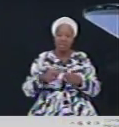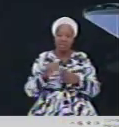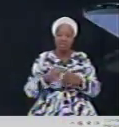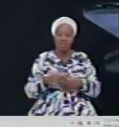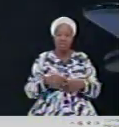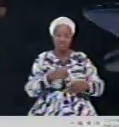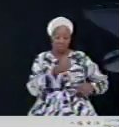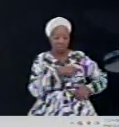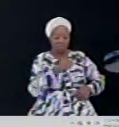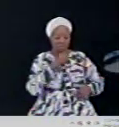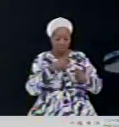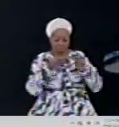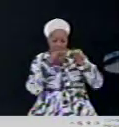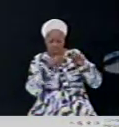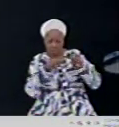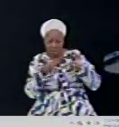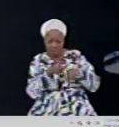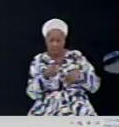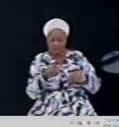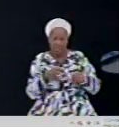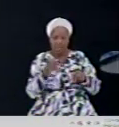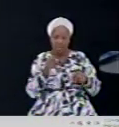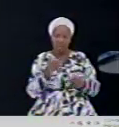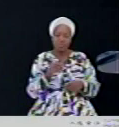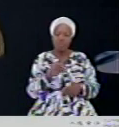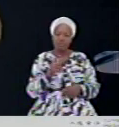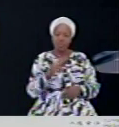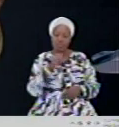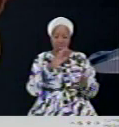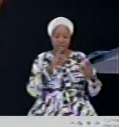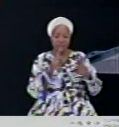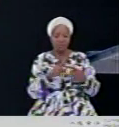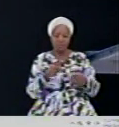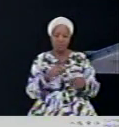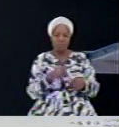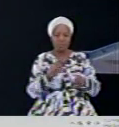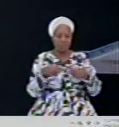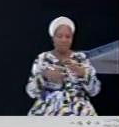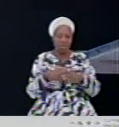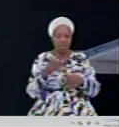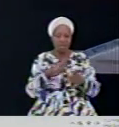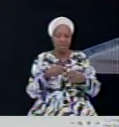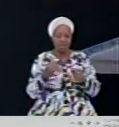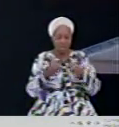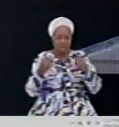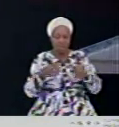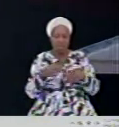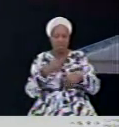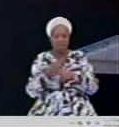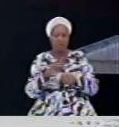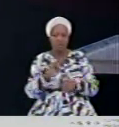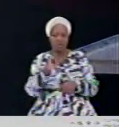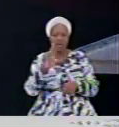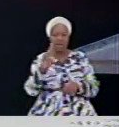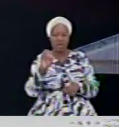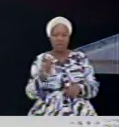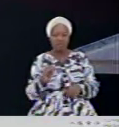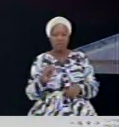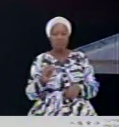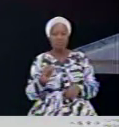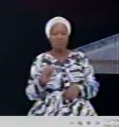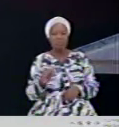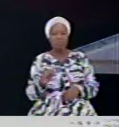him so he doesn't escape. And the chain made of iron rings,